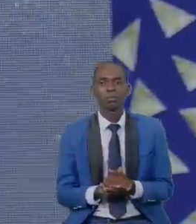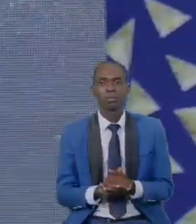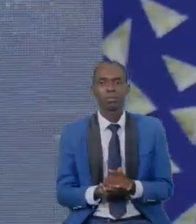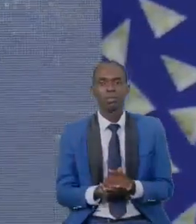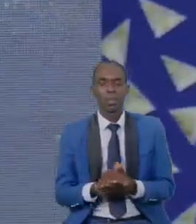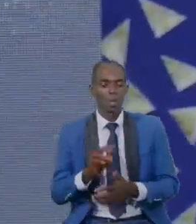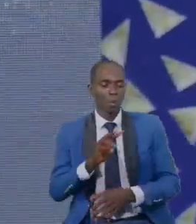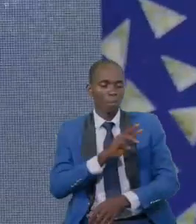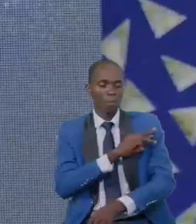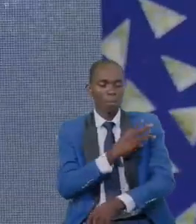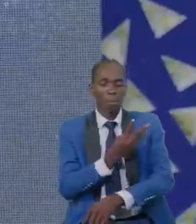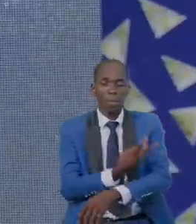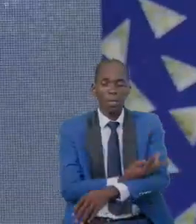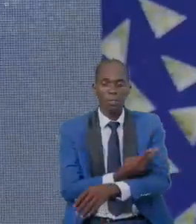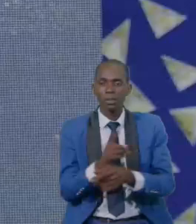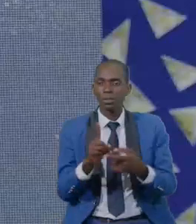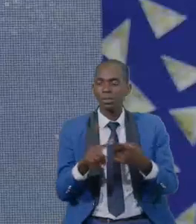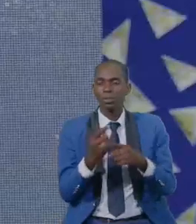mighty to save,